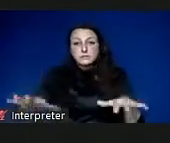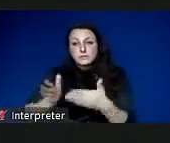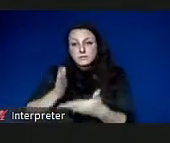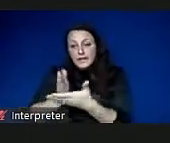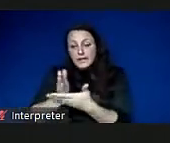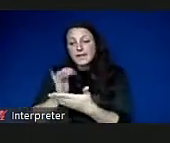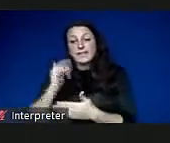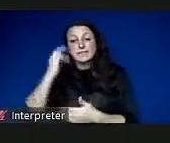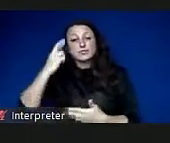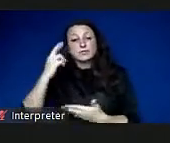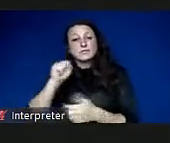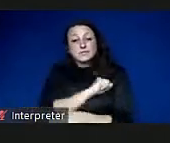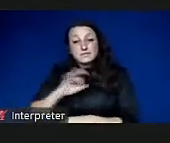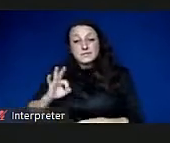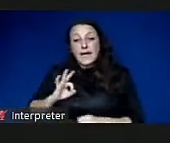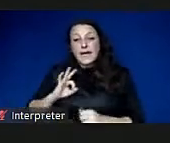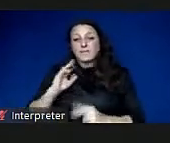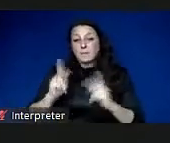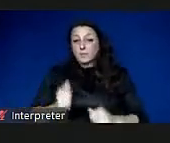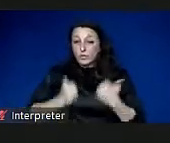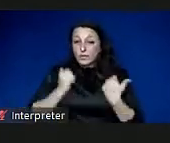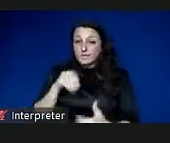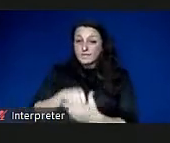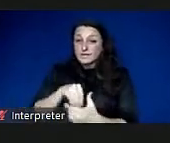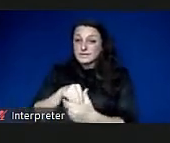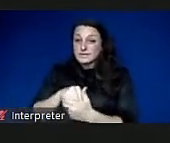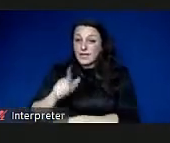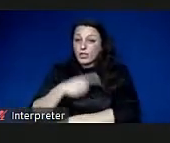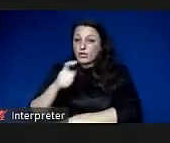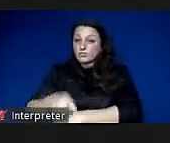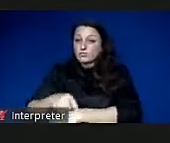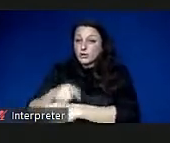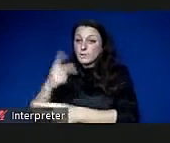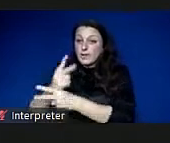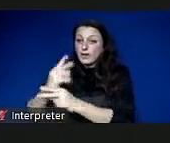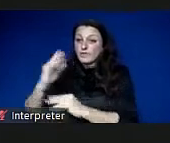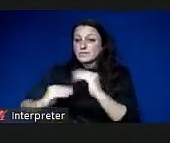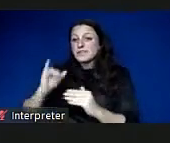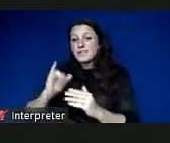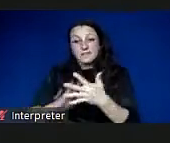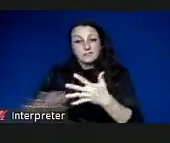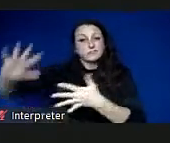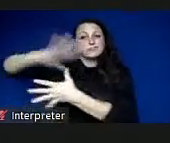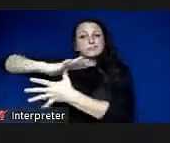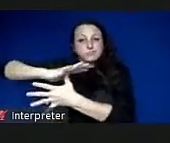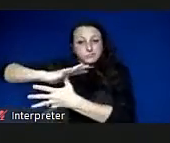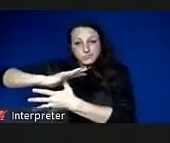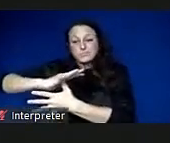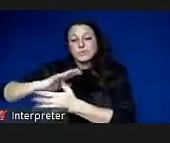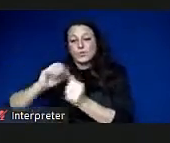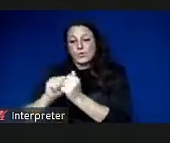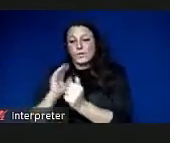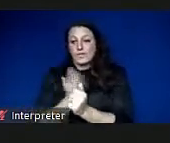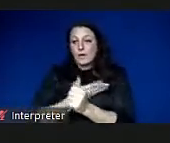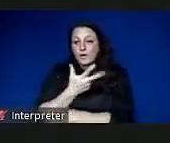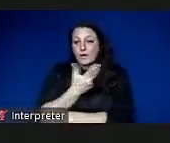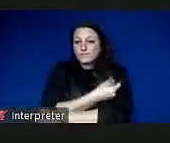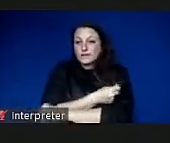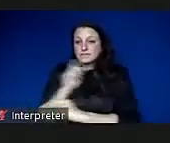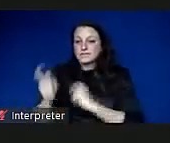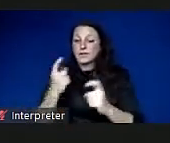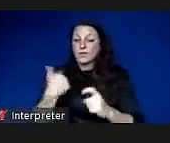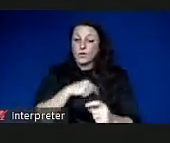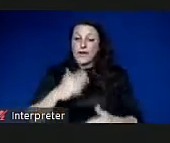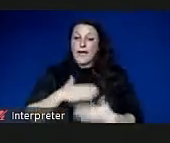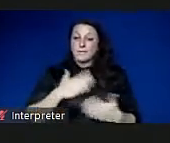within long-term care facilities were the top priority in the initial waves of our vaccine campaign. Really pleased to announce